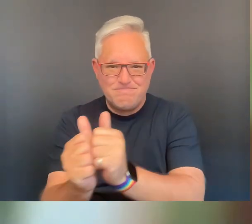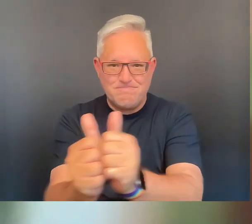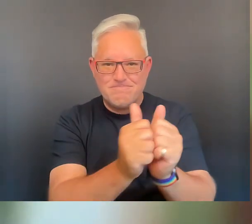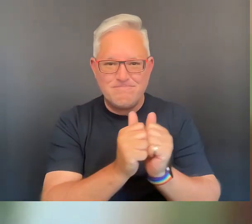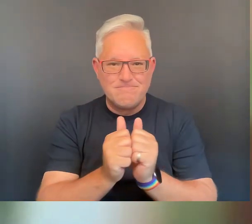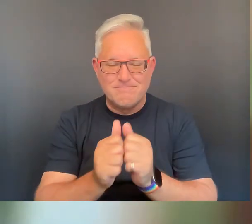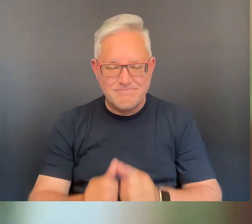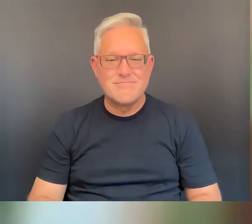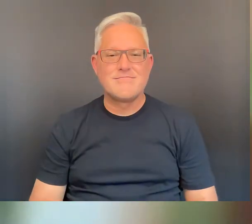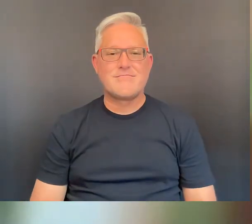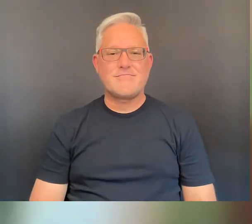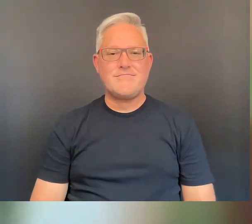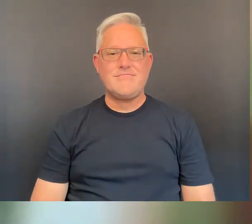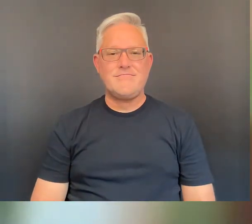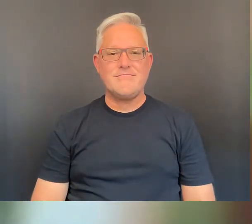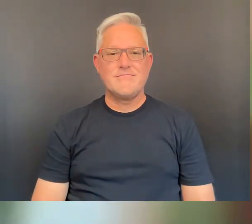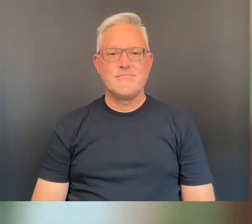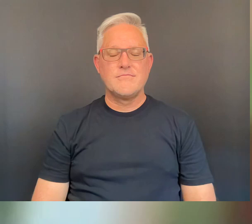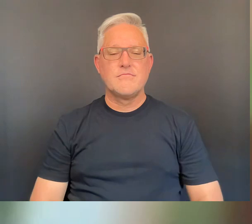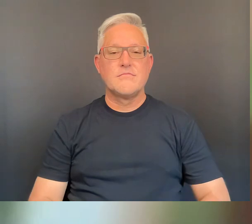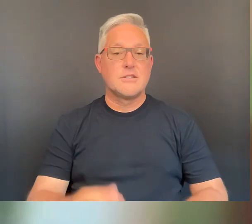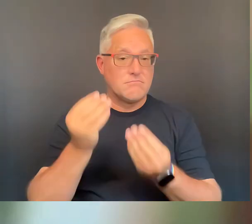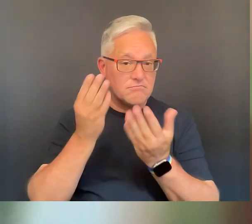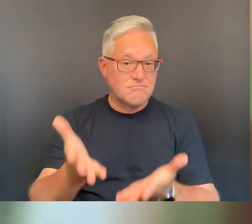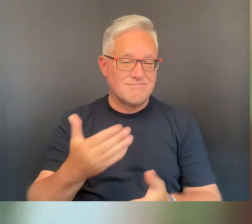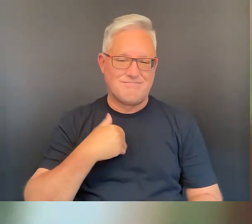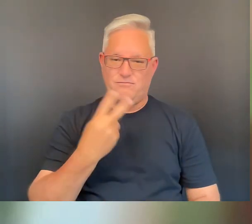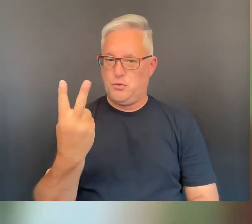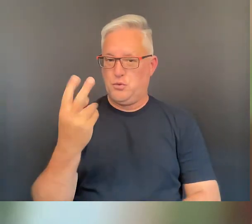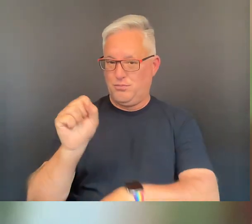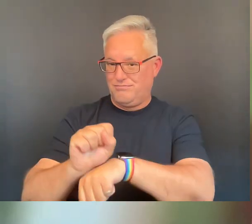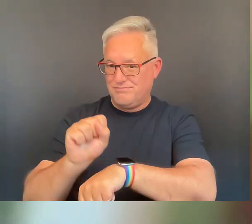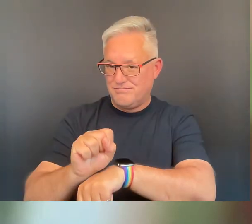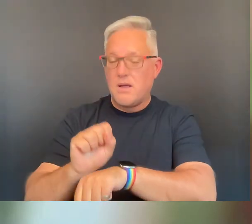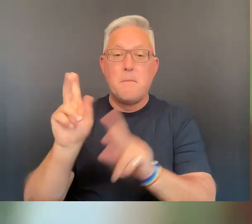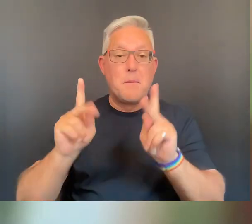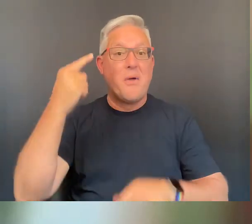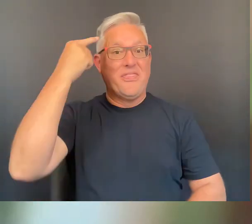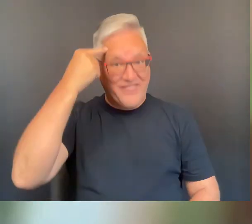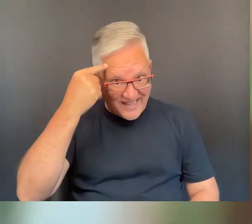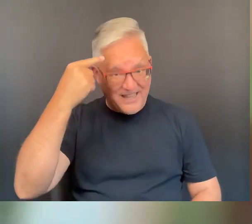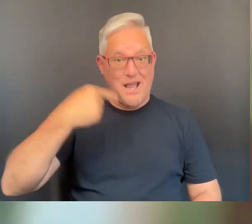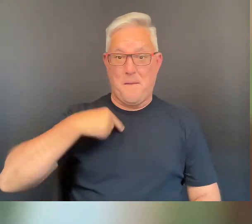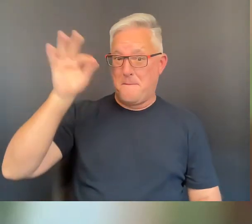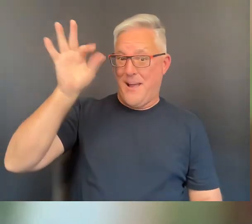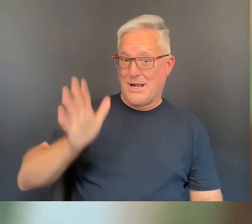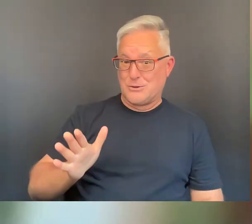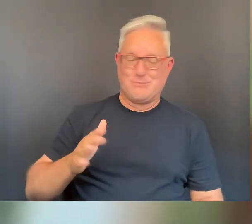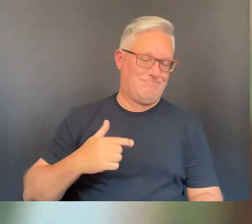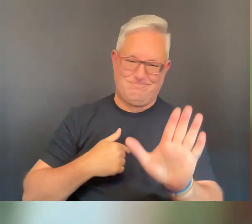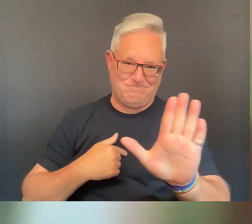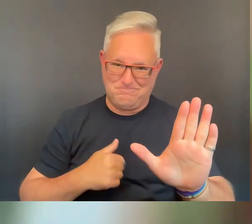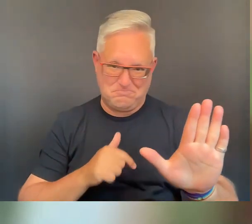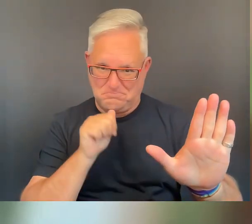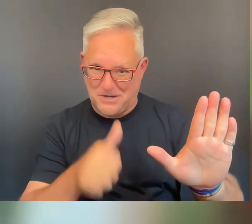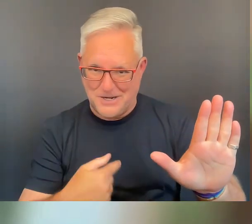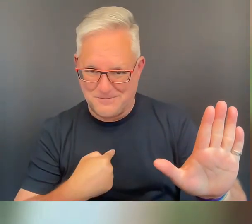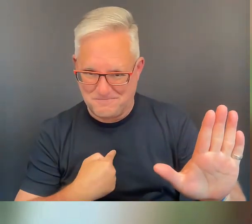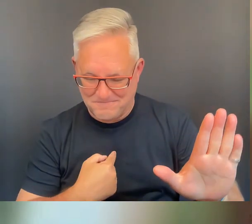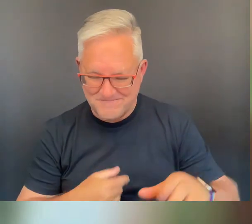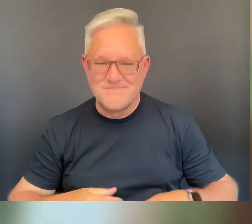together. So I'm bivocational. A lot of people think I'm a pastor, but I am